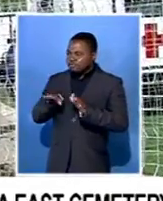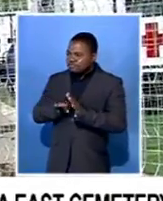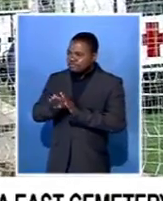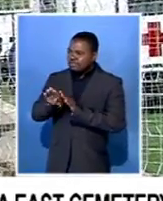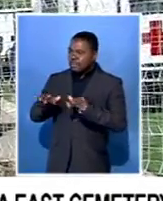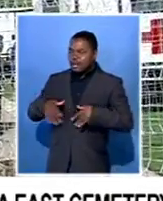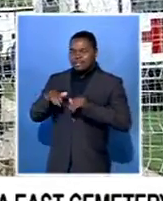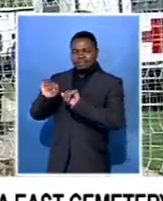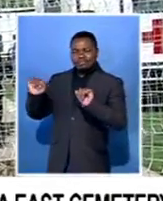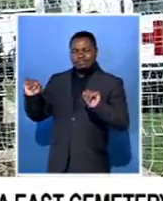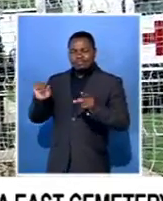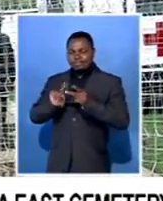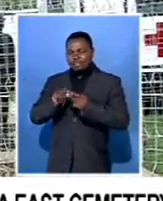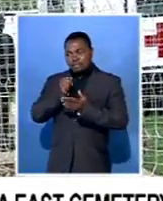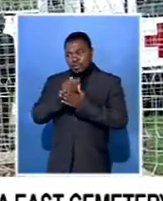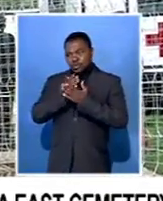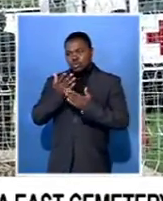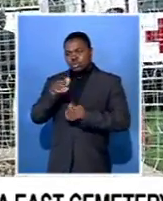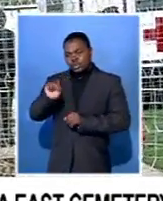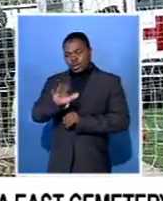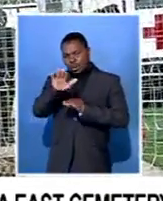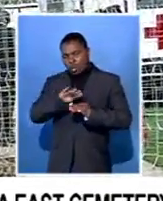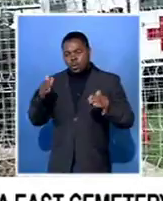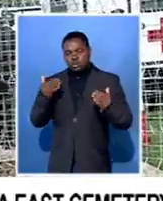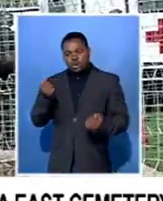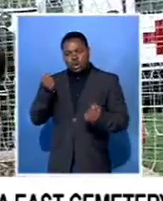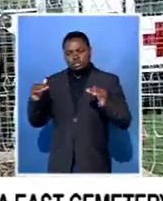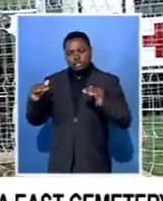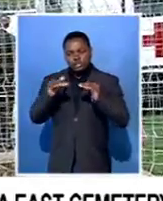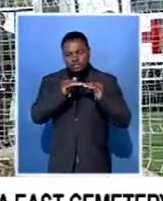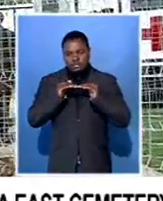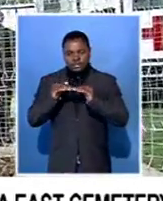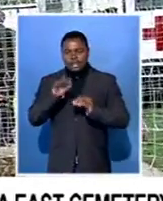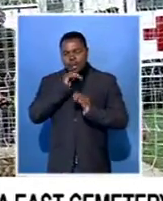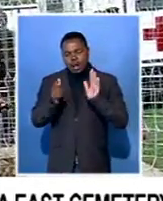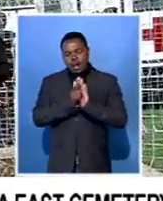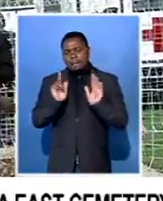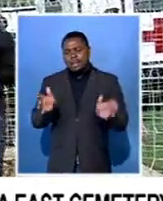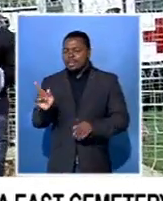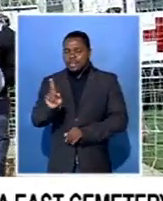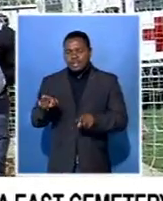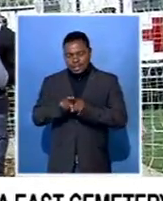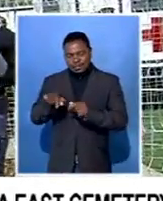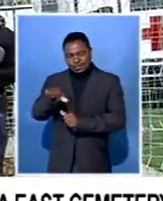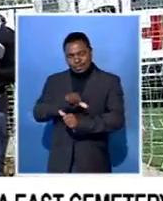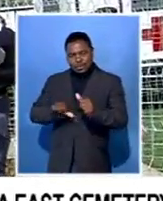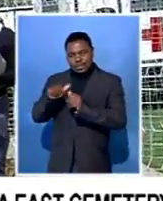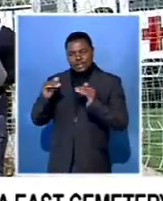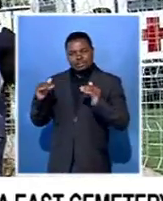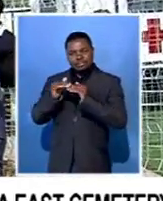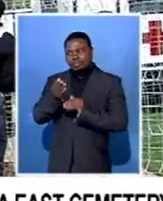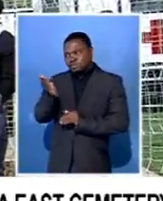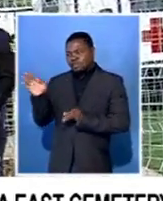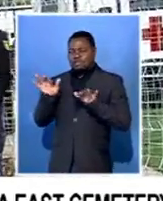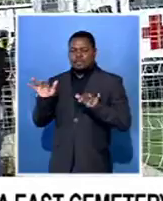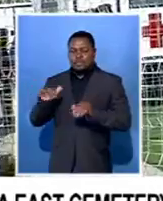that justice prevails in our country. And justice for him didn't just mean legal justice, but social justice,